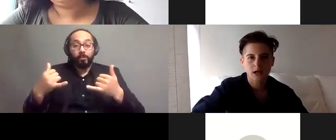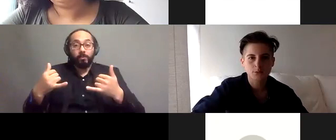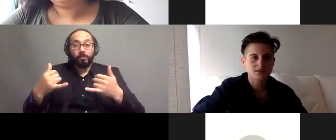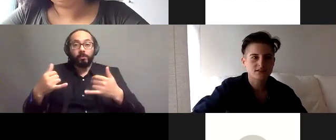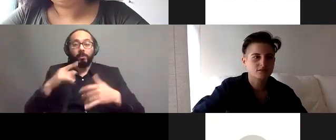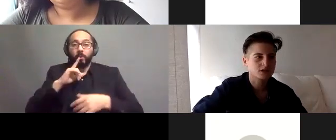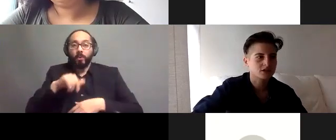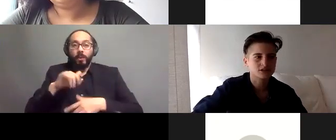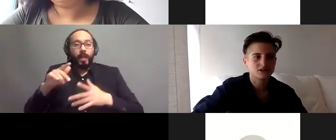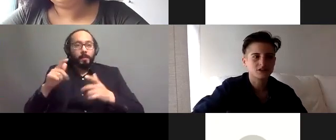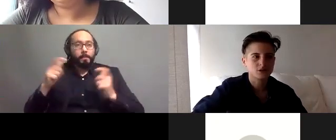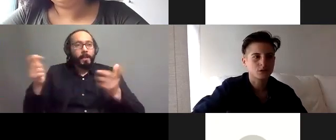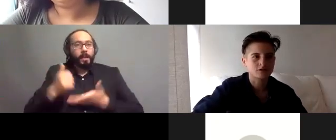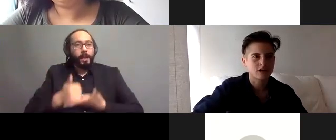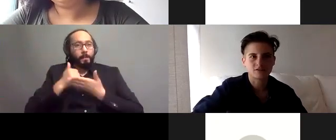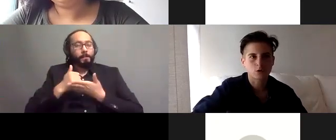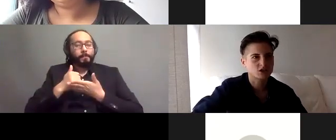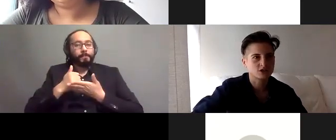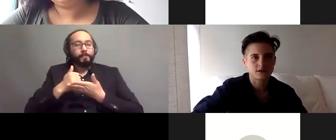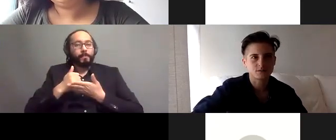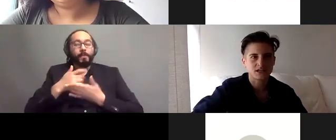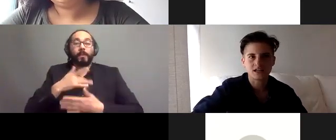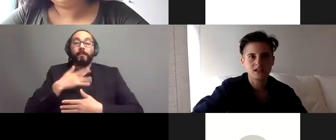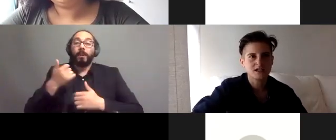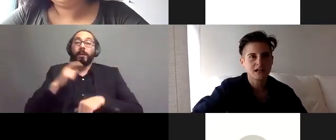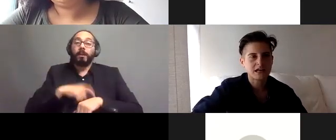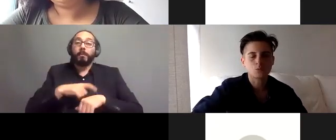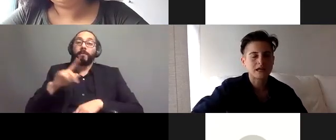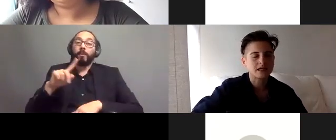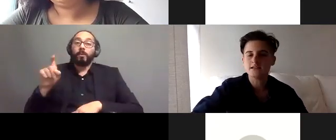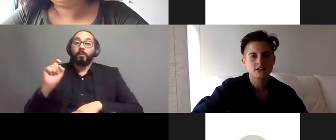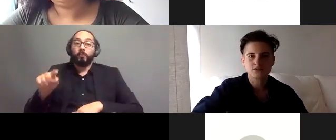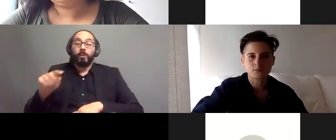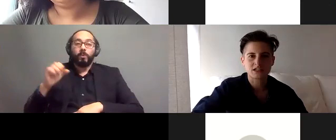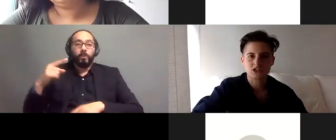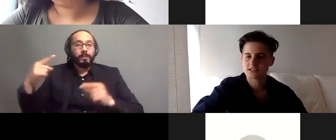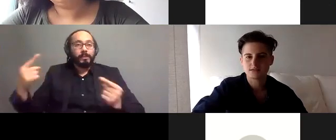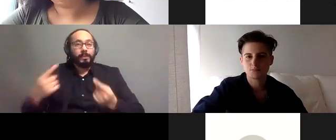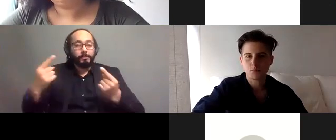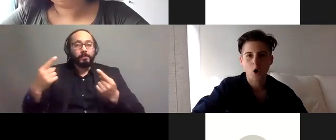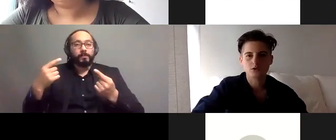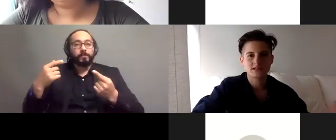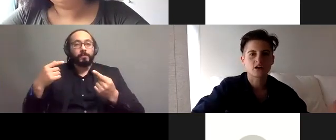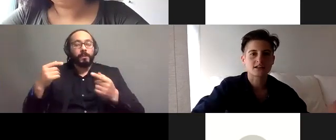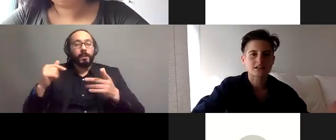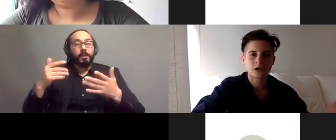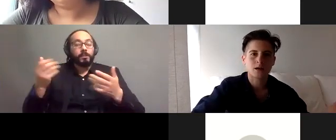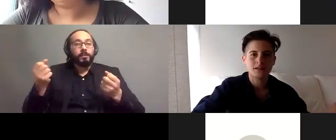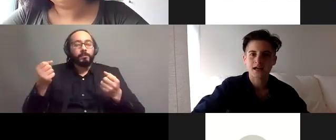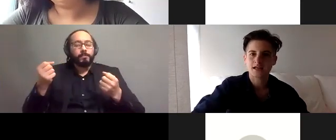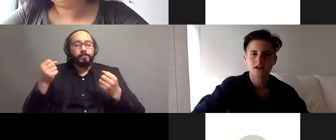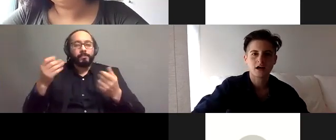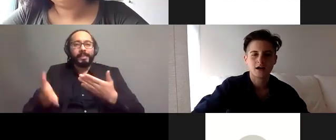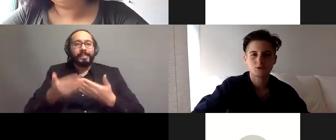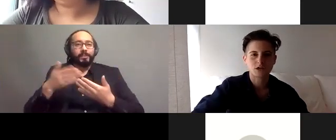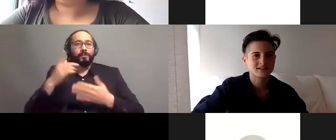big help, because I feel, you know, whenever I have a question or something, it's way easier for me to just post it on Instagram and